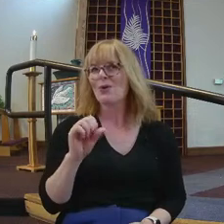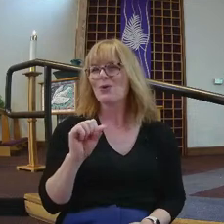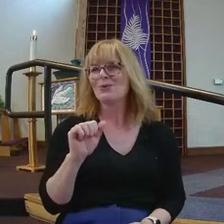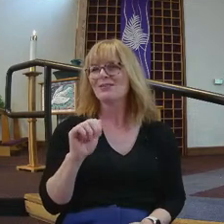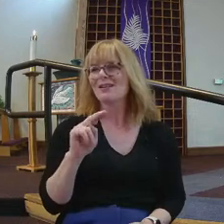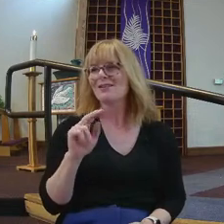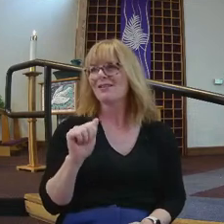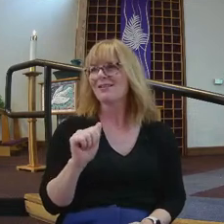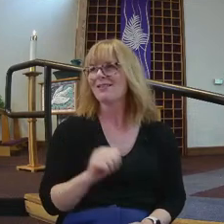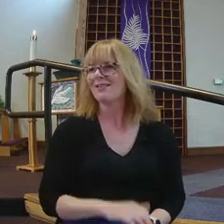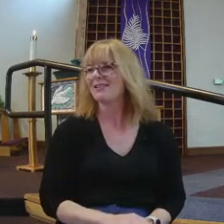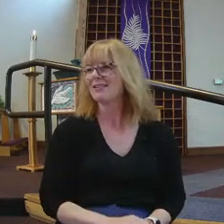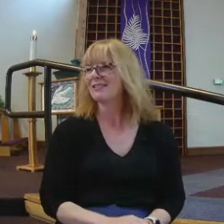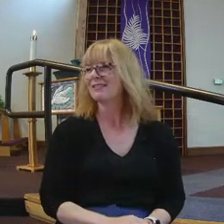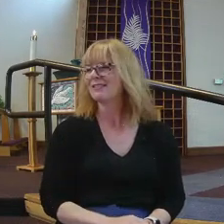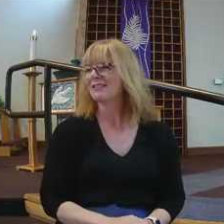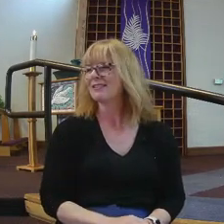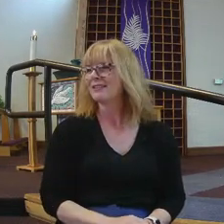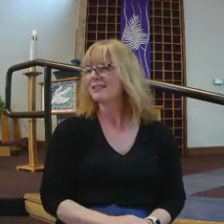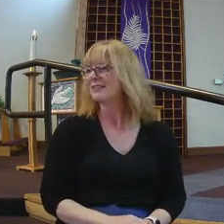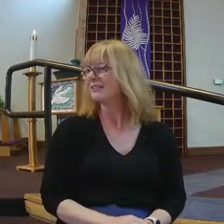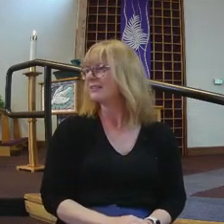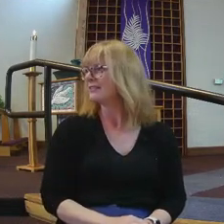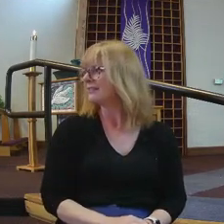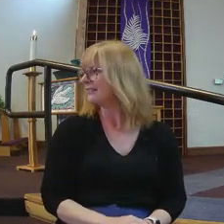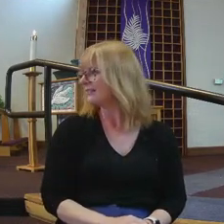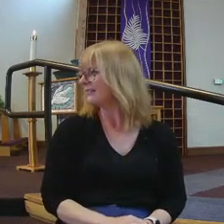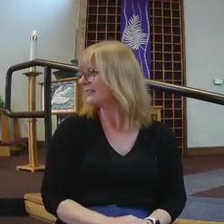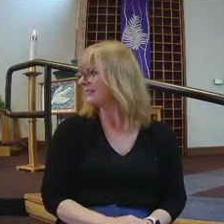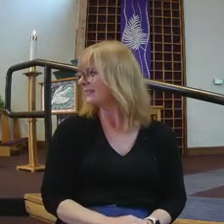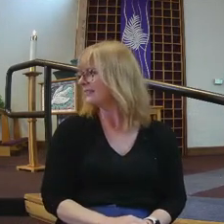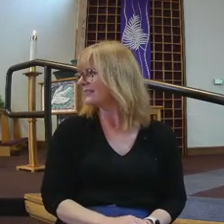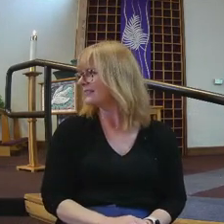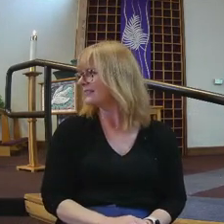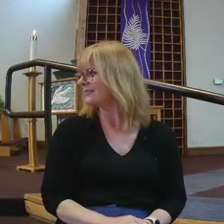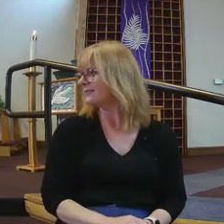Hosanna. Awesome. Can y'all have a seat right here?